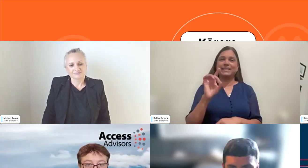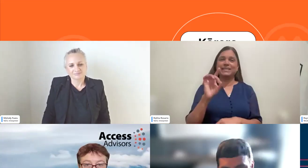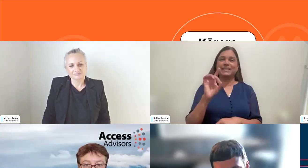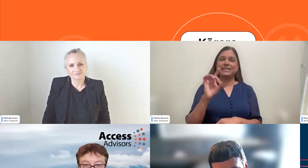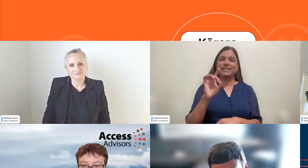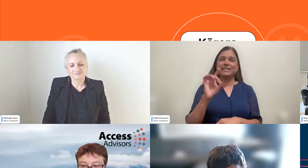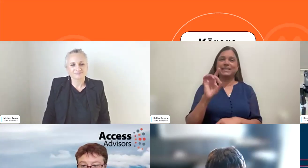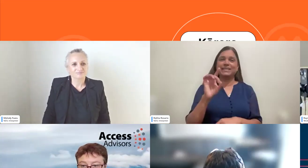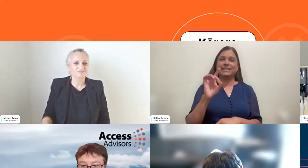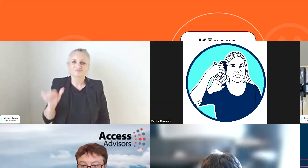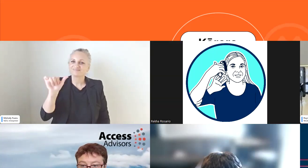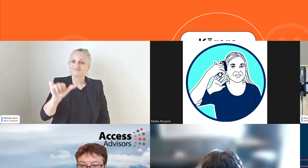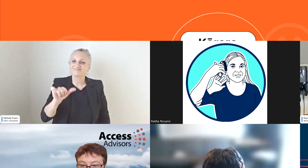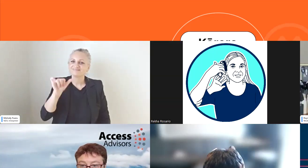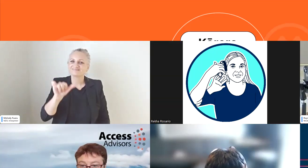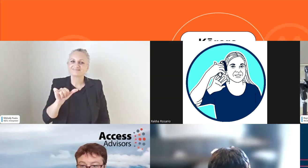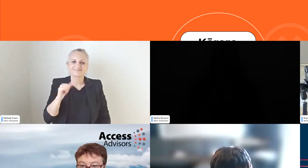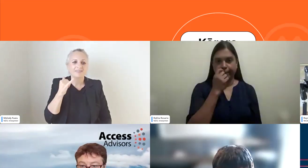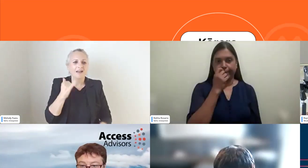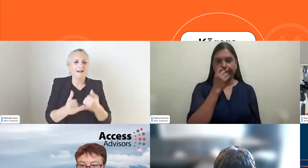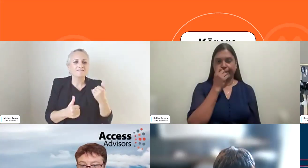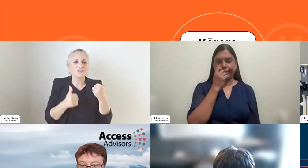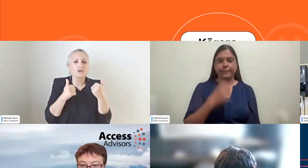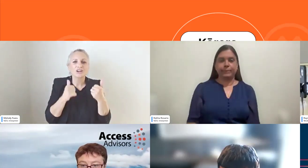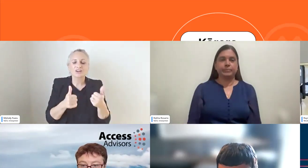Rightio, very good. Well done. Thanks very much, Lee.